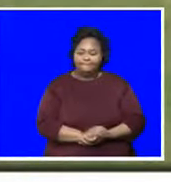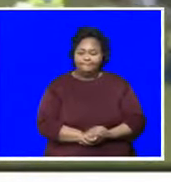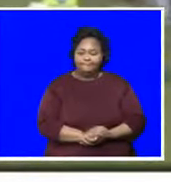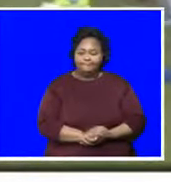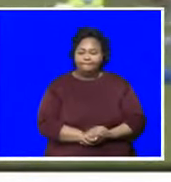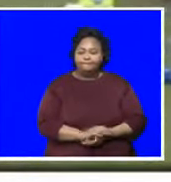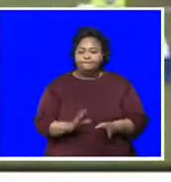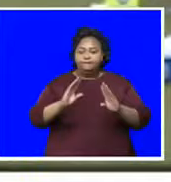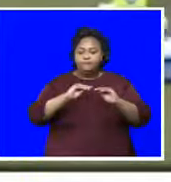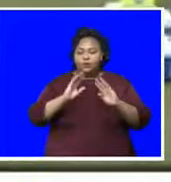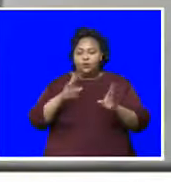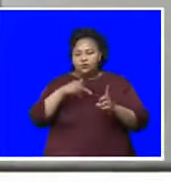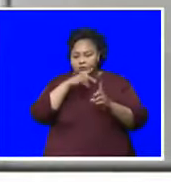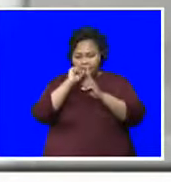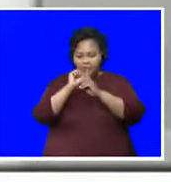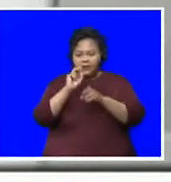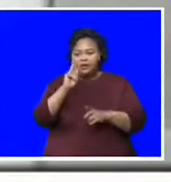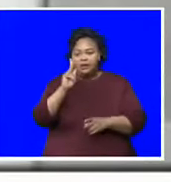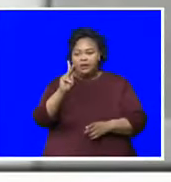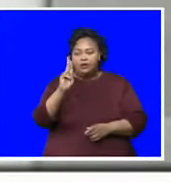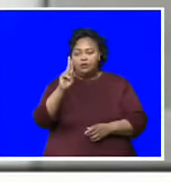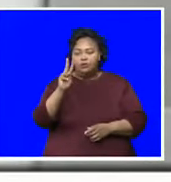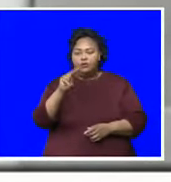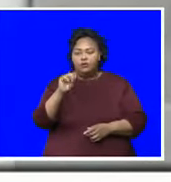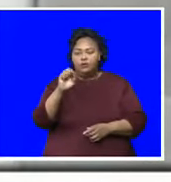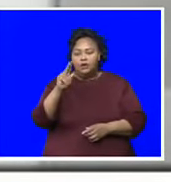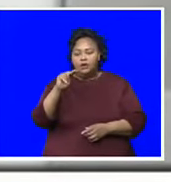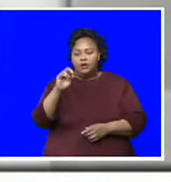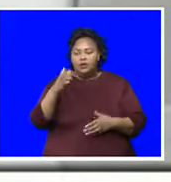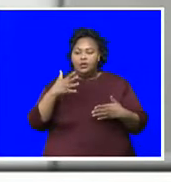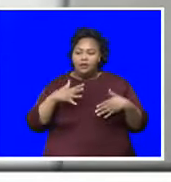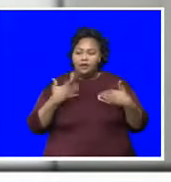Kunene was happy about.